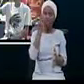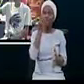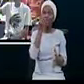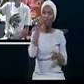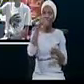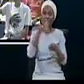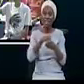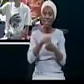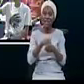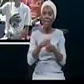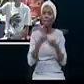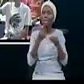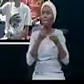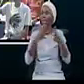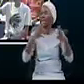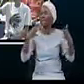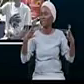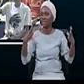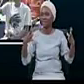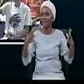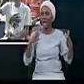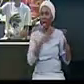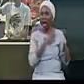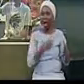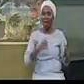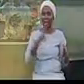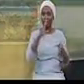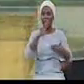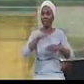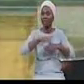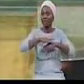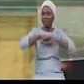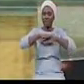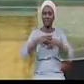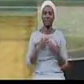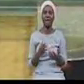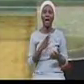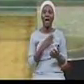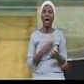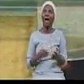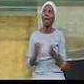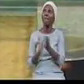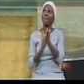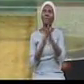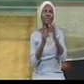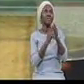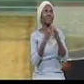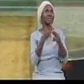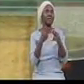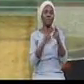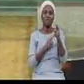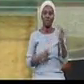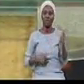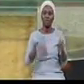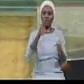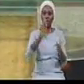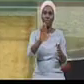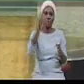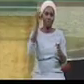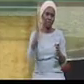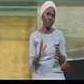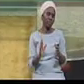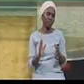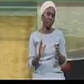plenty and be satisfied. And praise the name of the Lord your God that